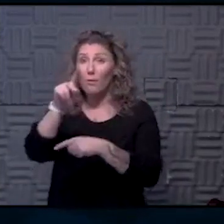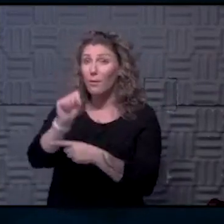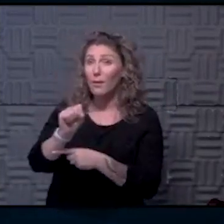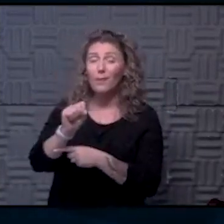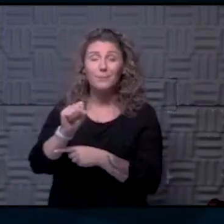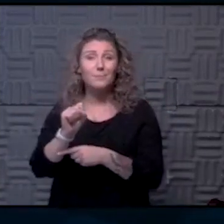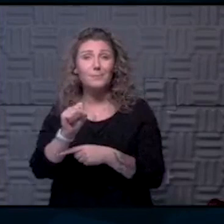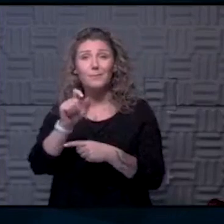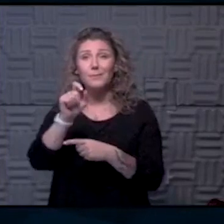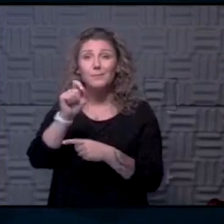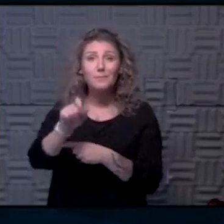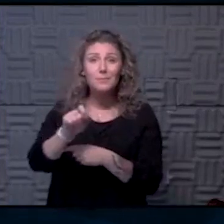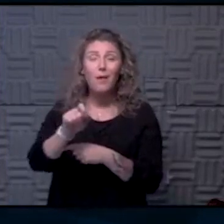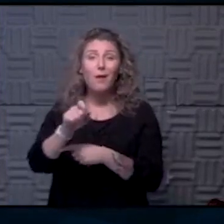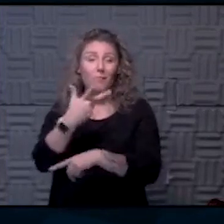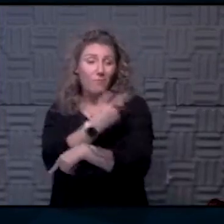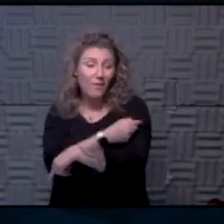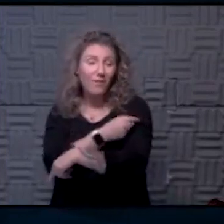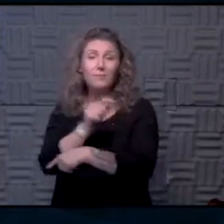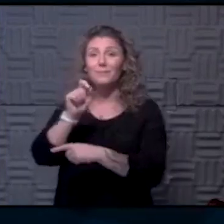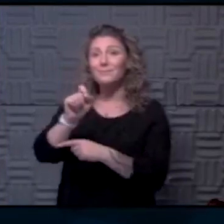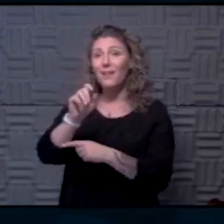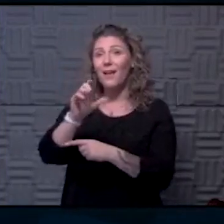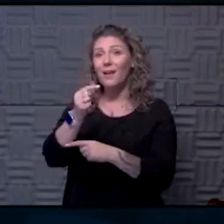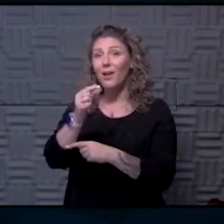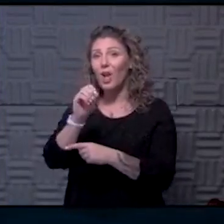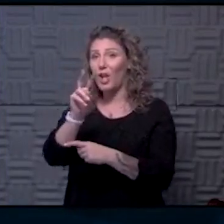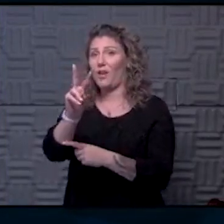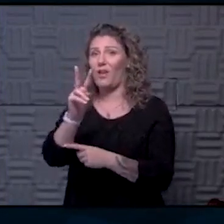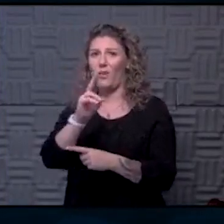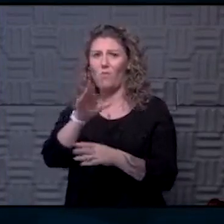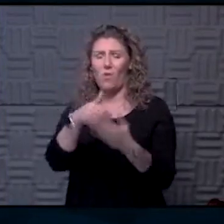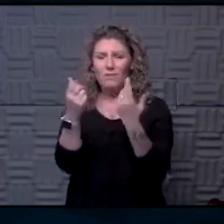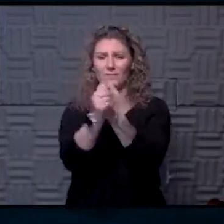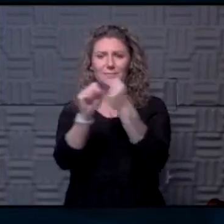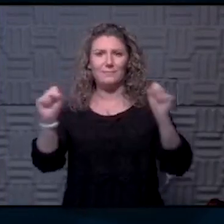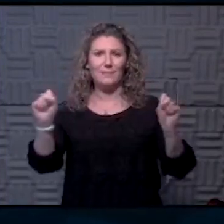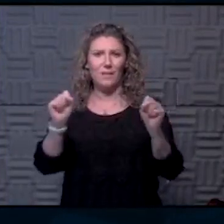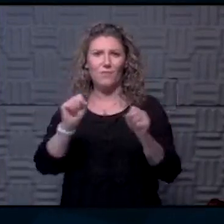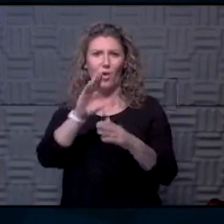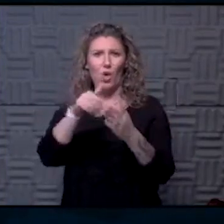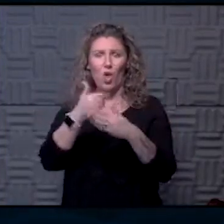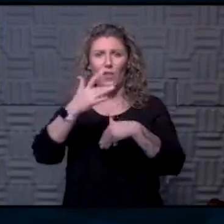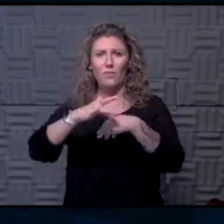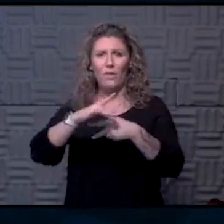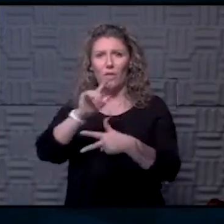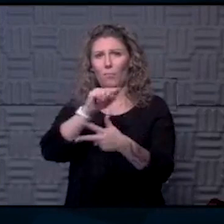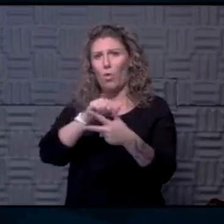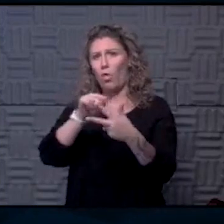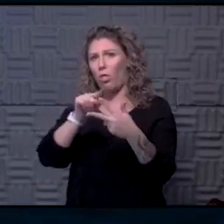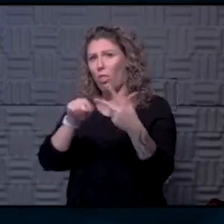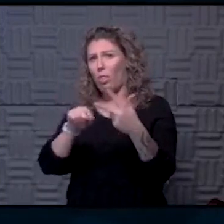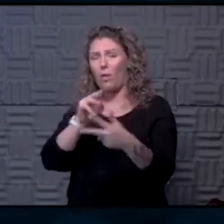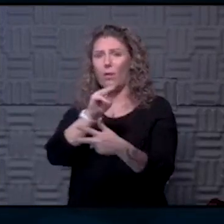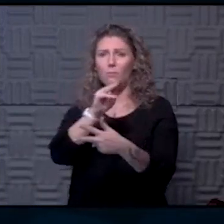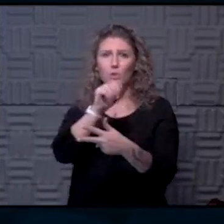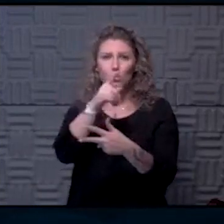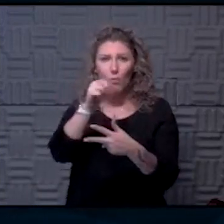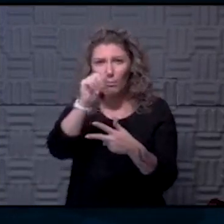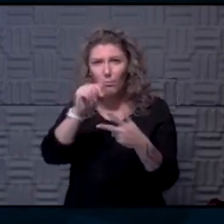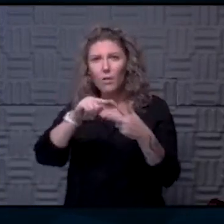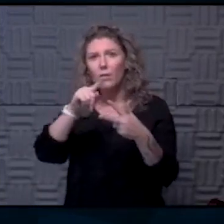kansasvaccine.gov website, which has safety information for all 3 of the available vaccines. It'll take you to the clinical